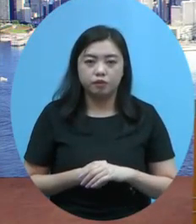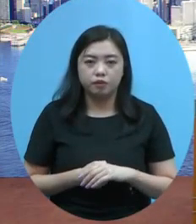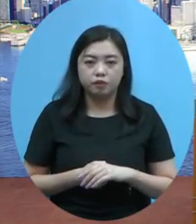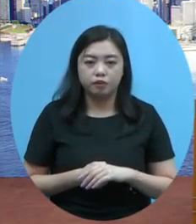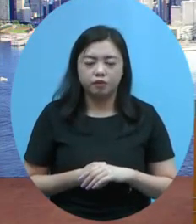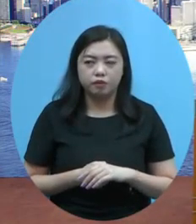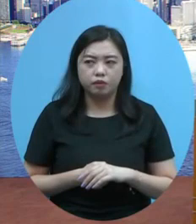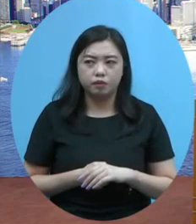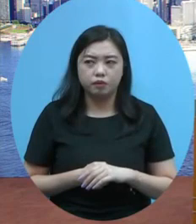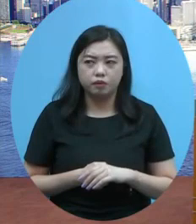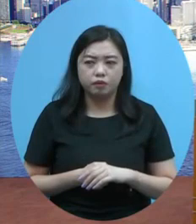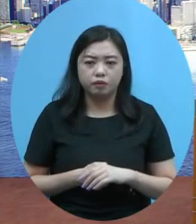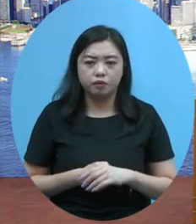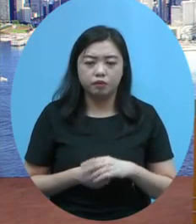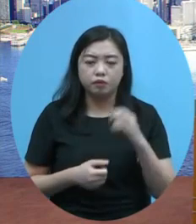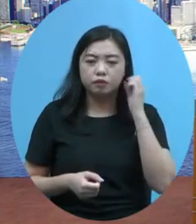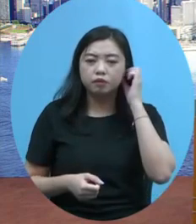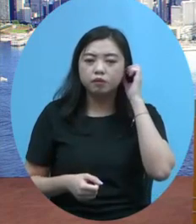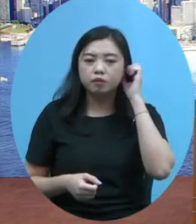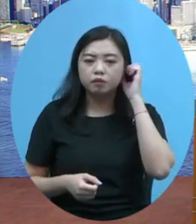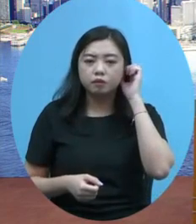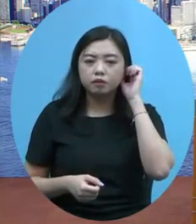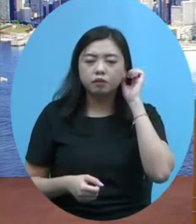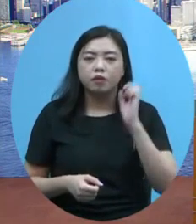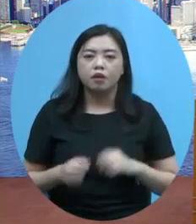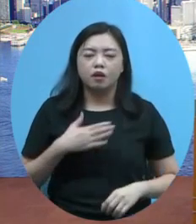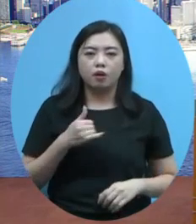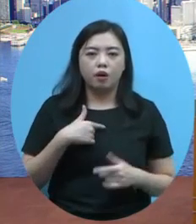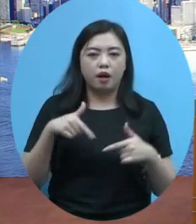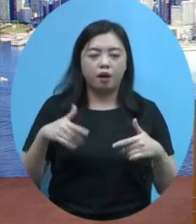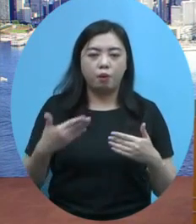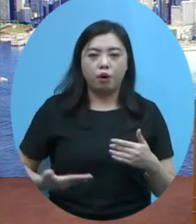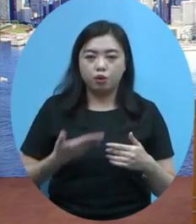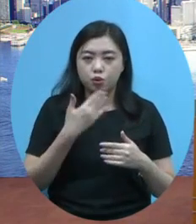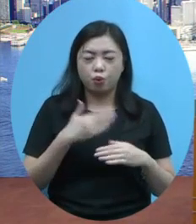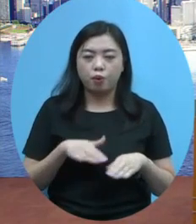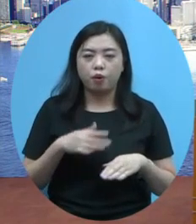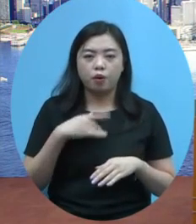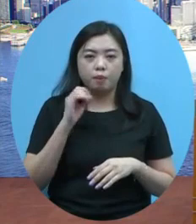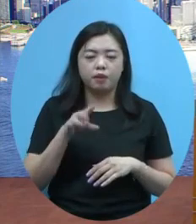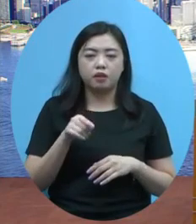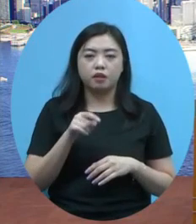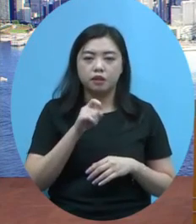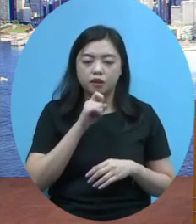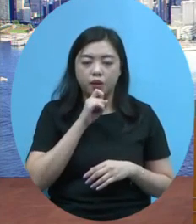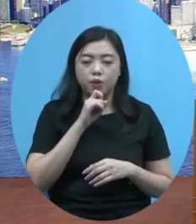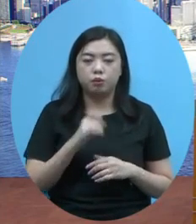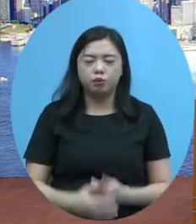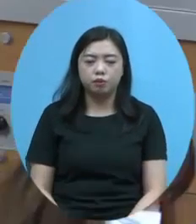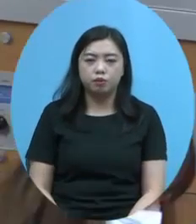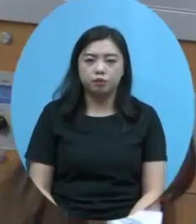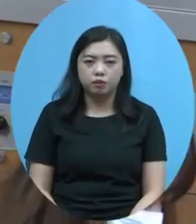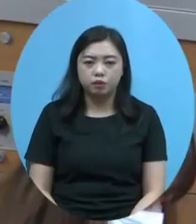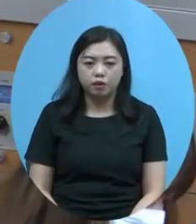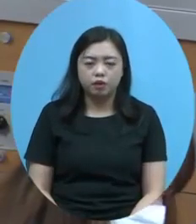Hi, hello. Two questions from the South China Morning Post. The first question is to ask about, just given the recent rise in the number